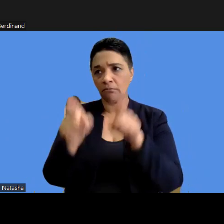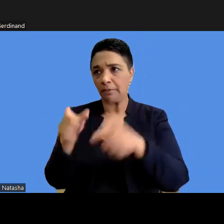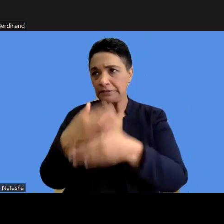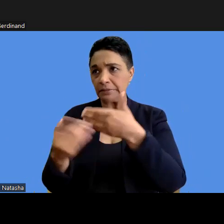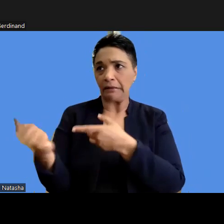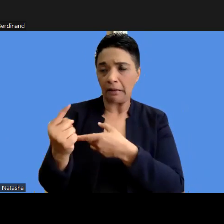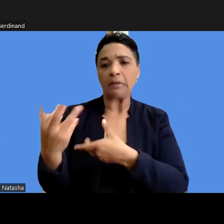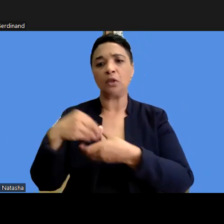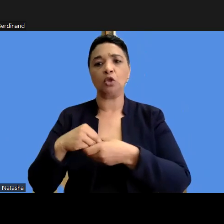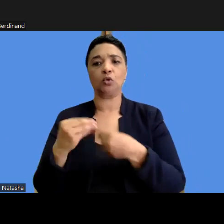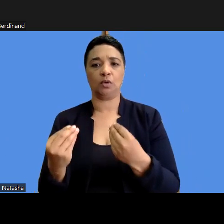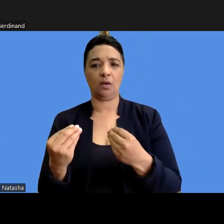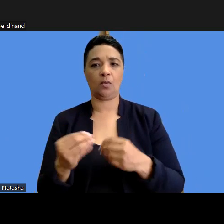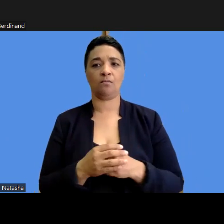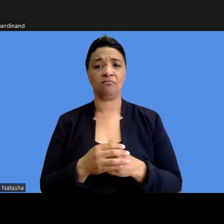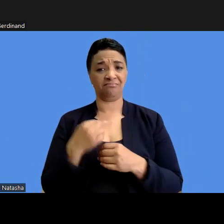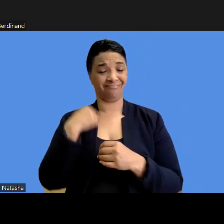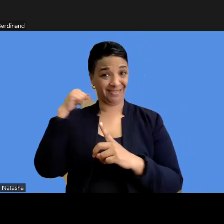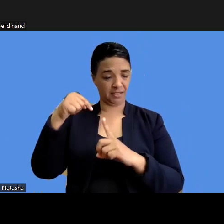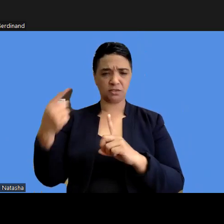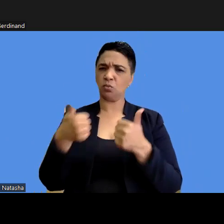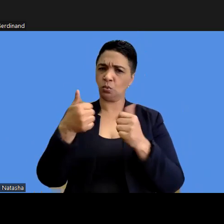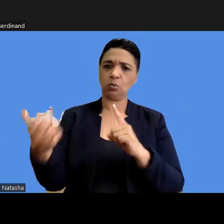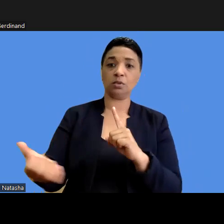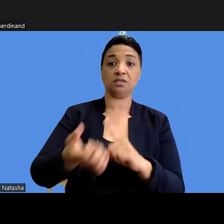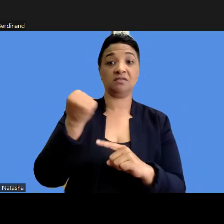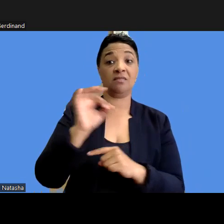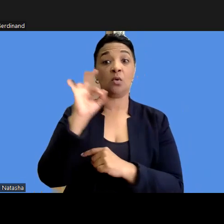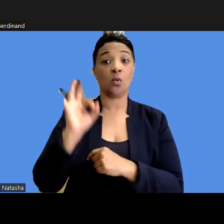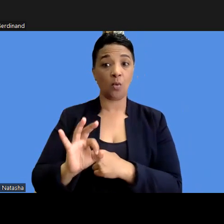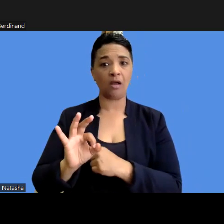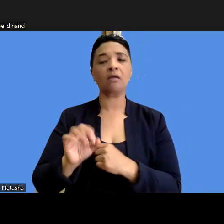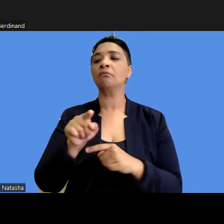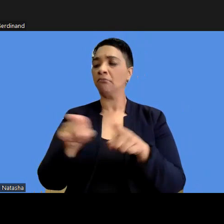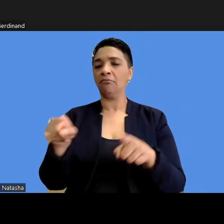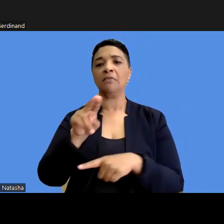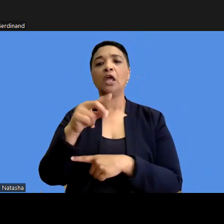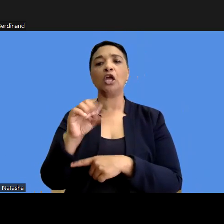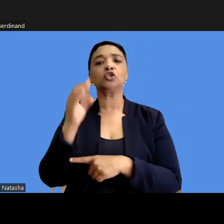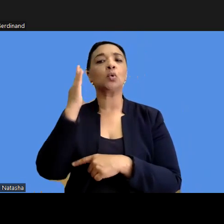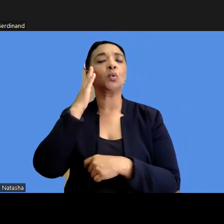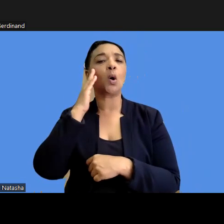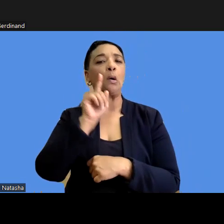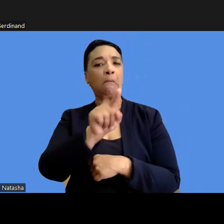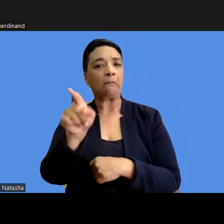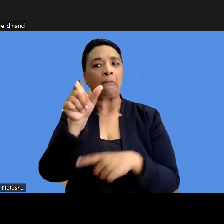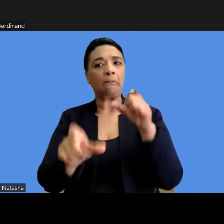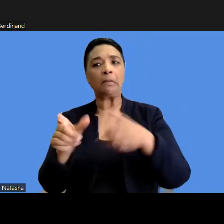Let me also speak about some challenges and concentrate